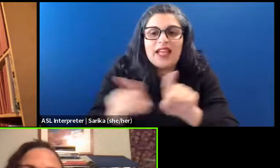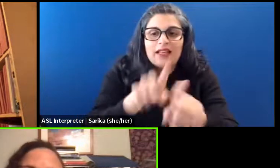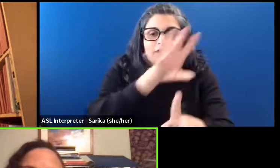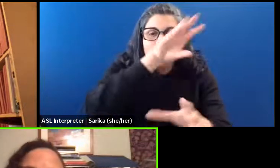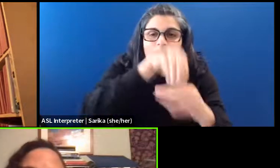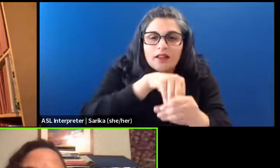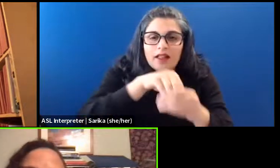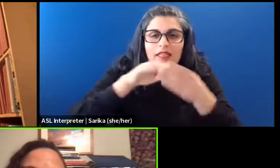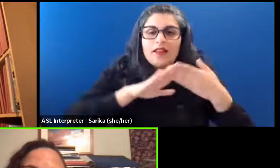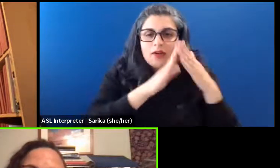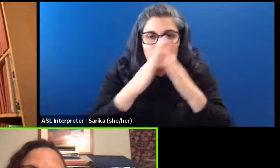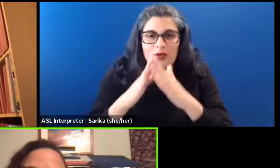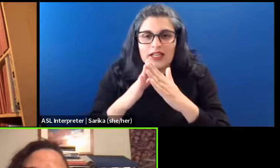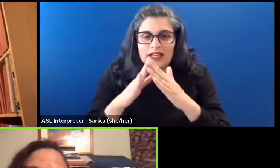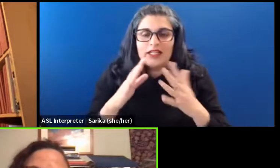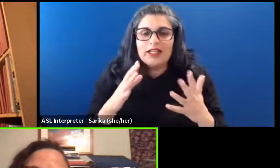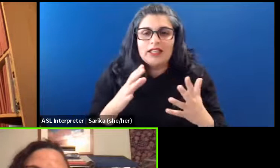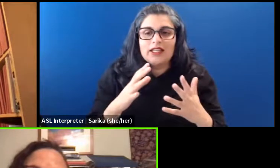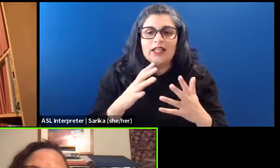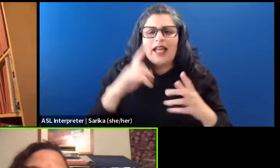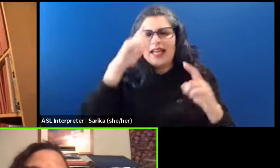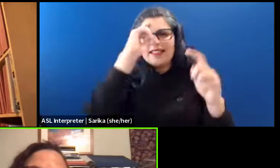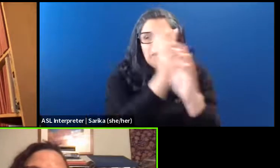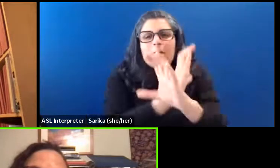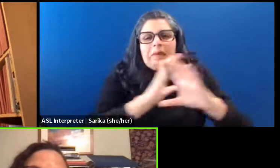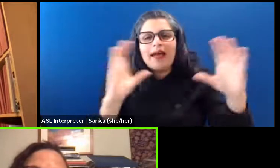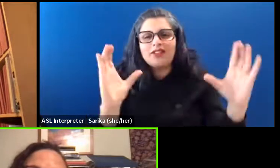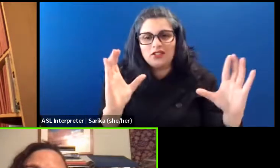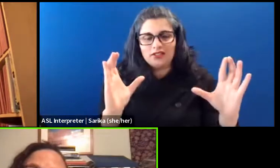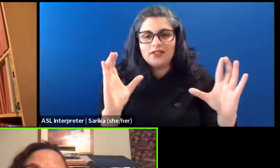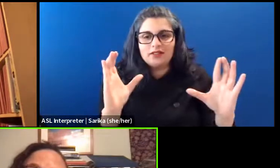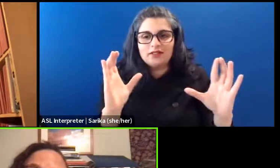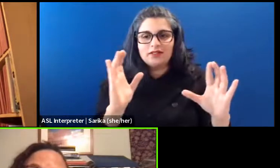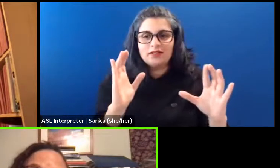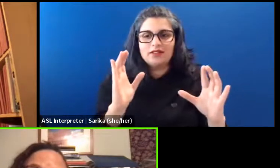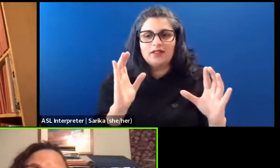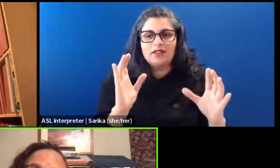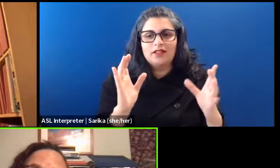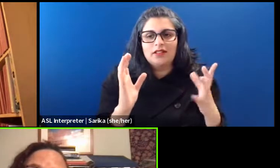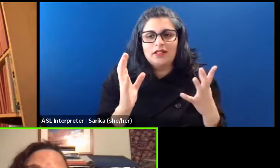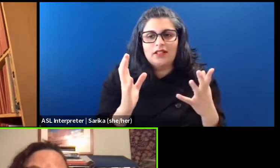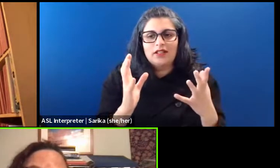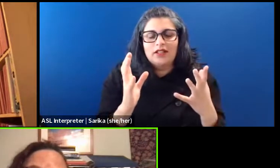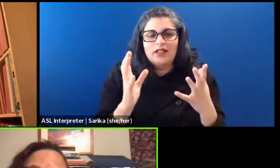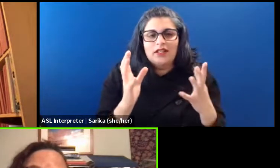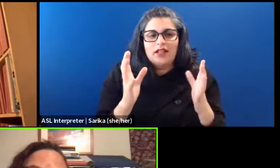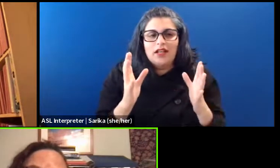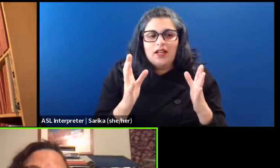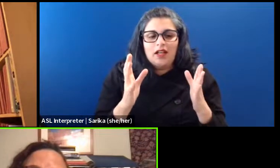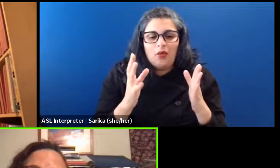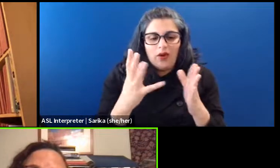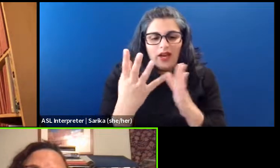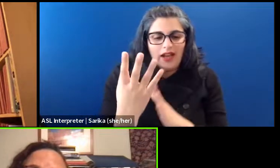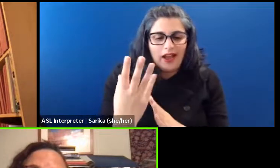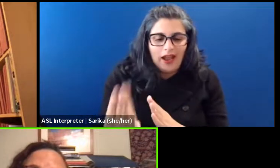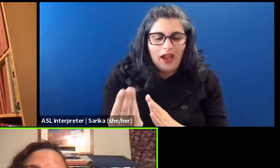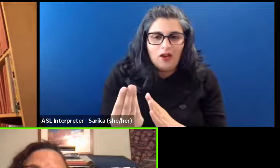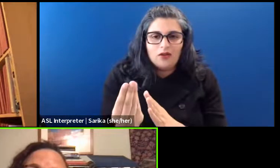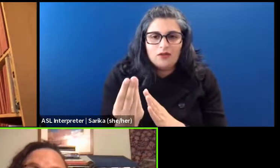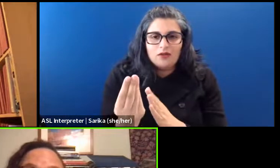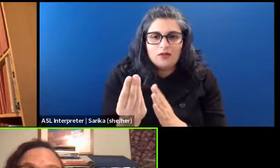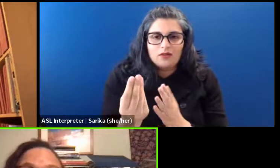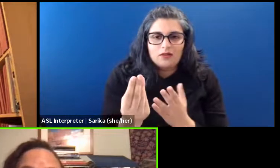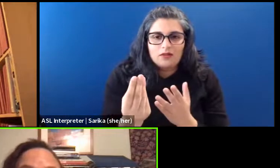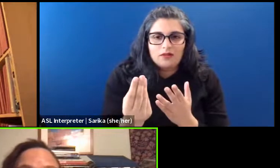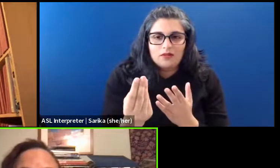this community, right? And imagine their way out of